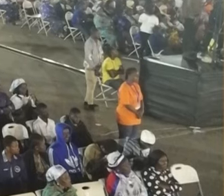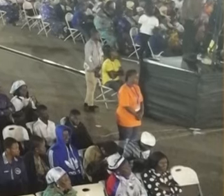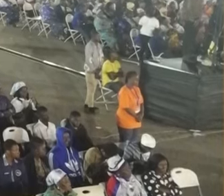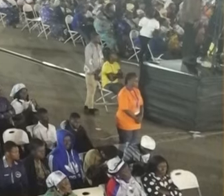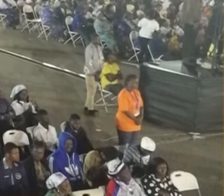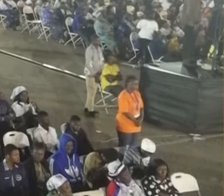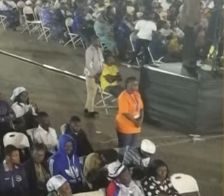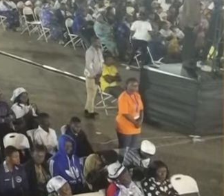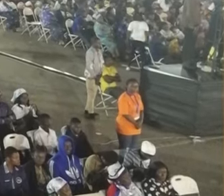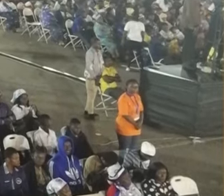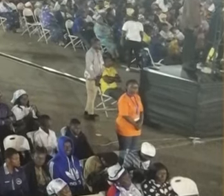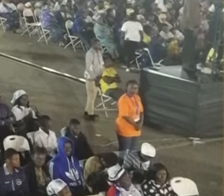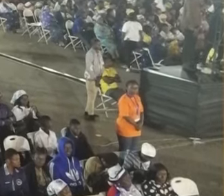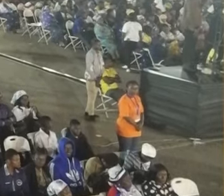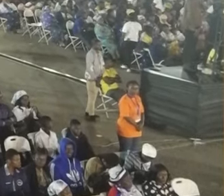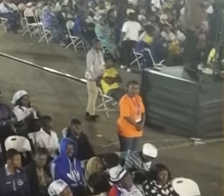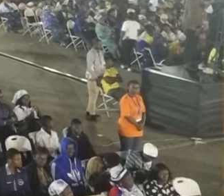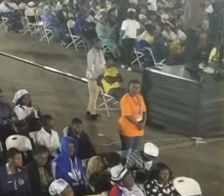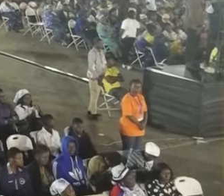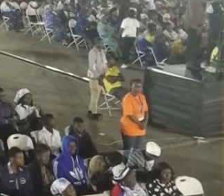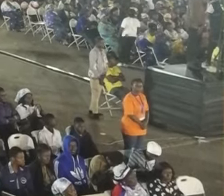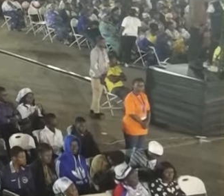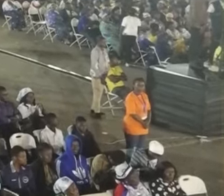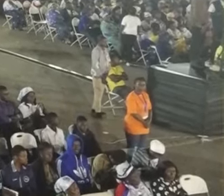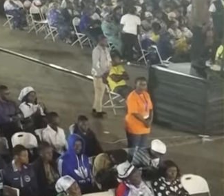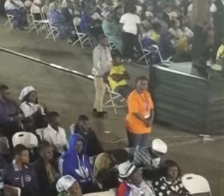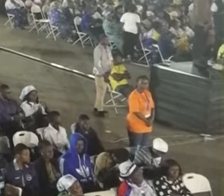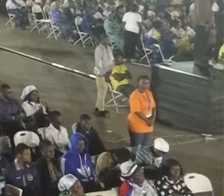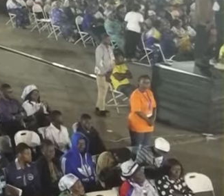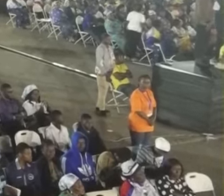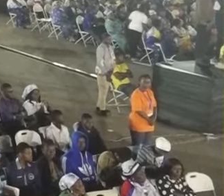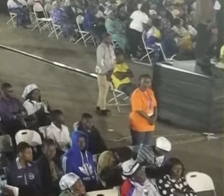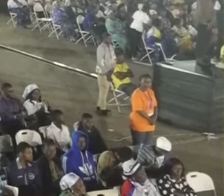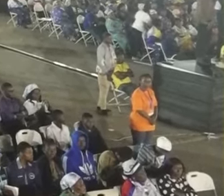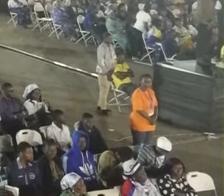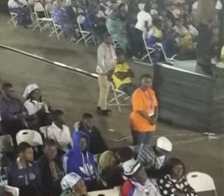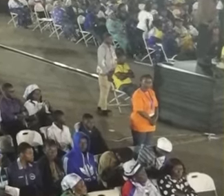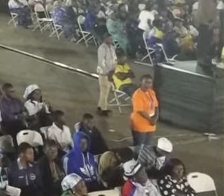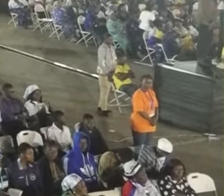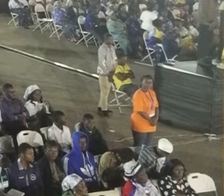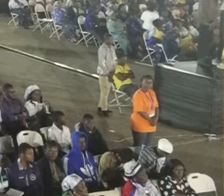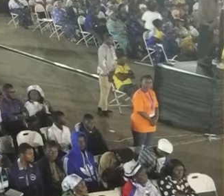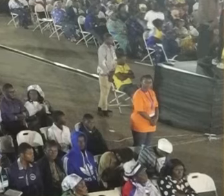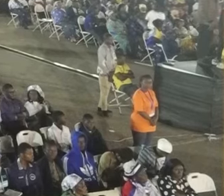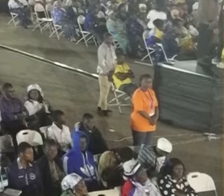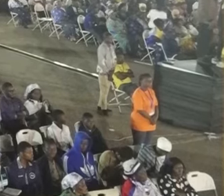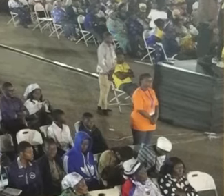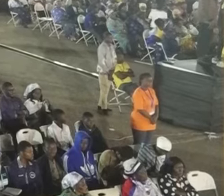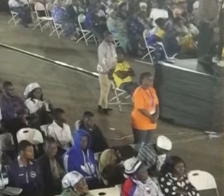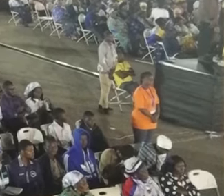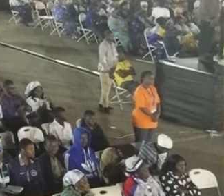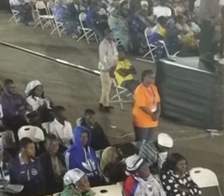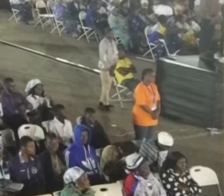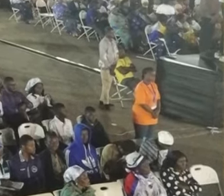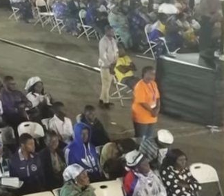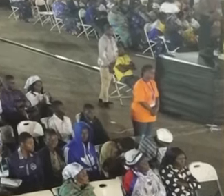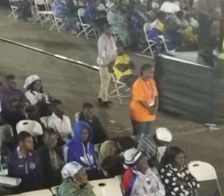come. And this is his word. The thief does not